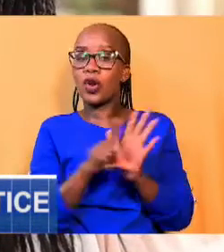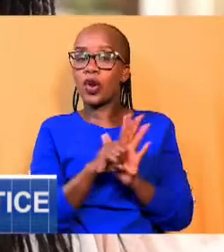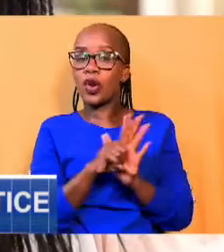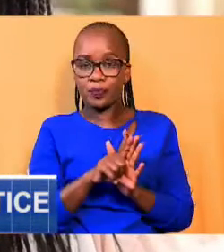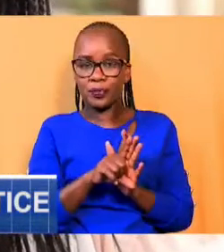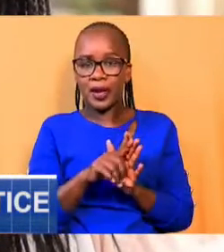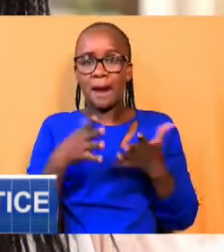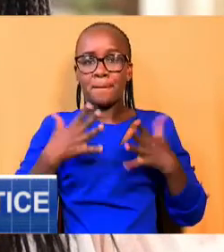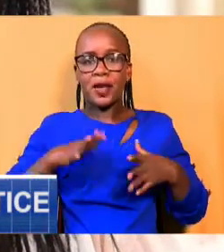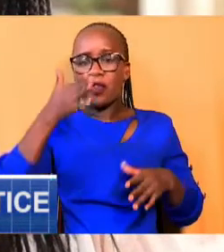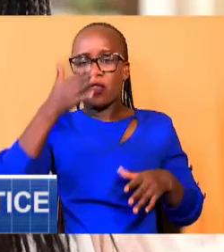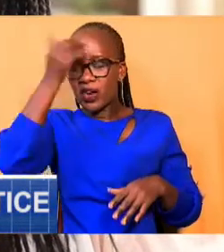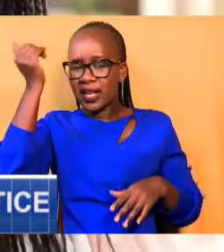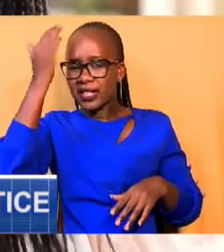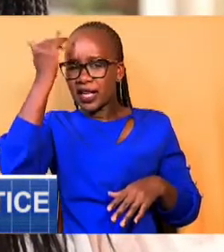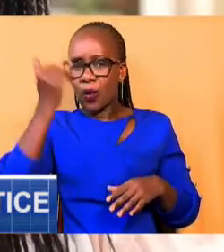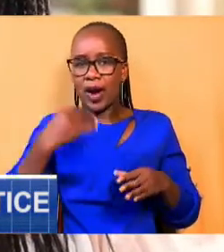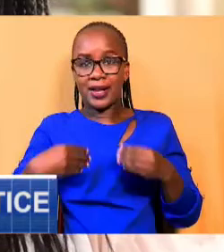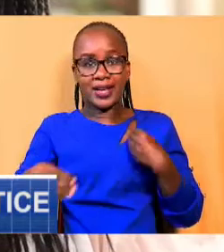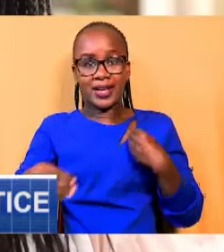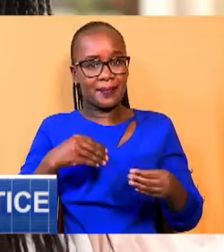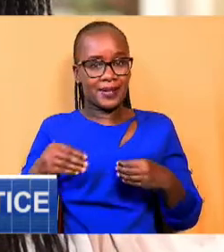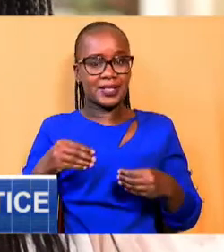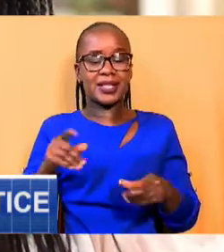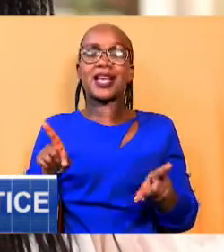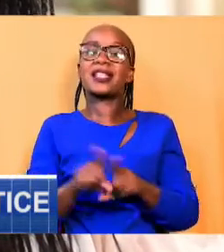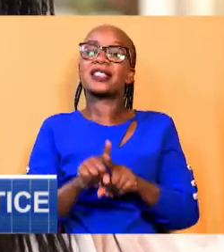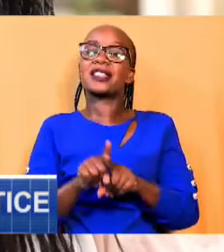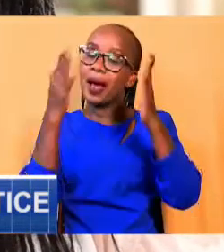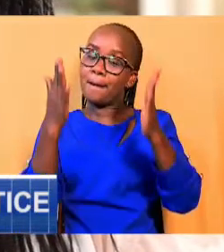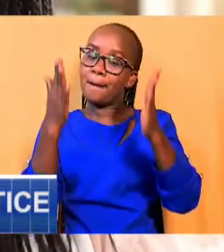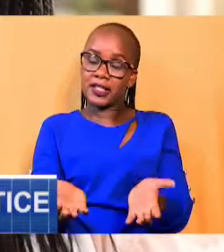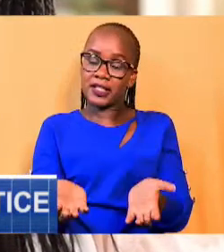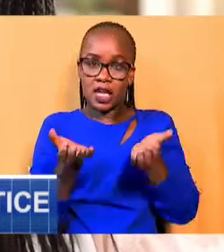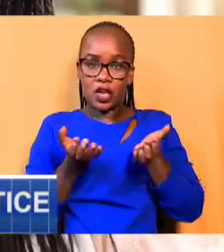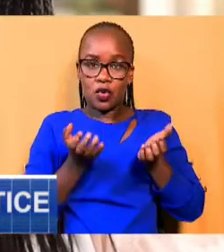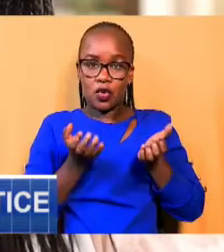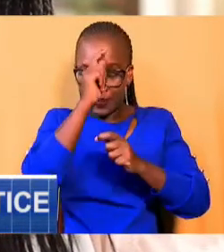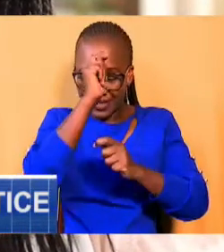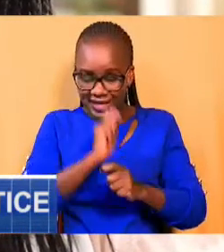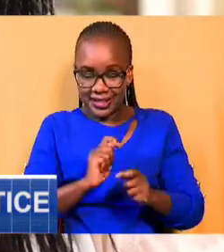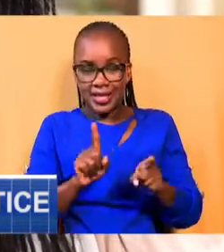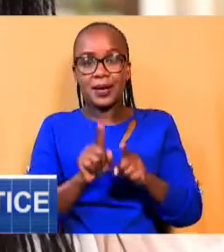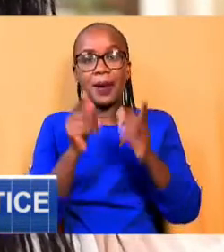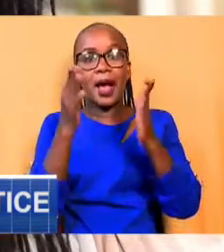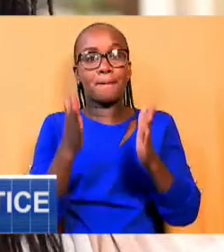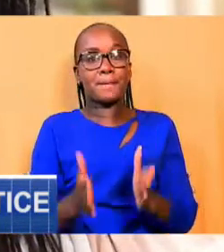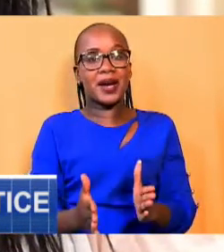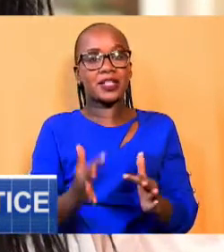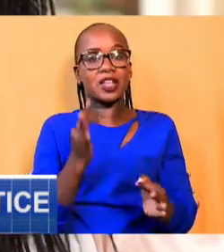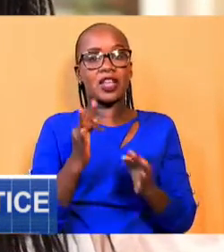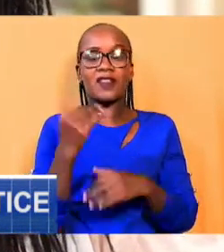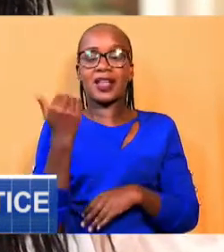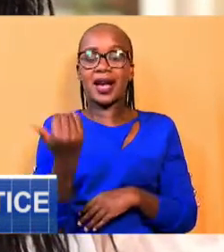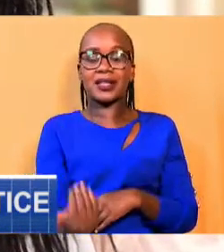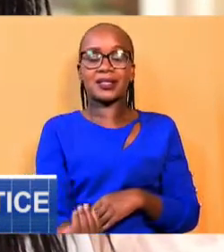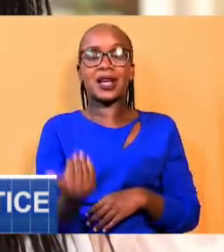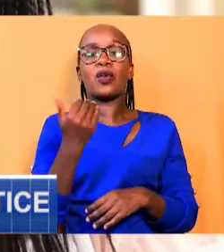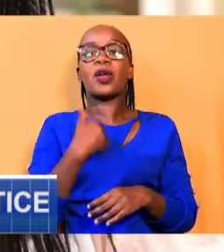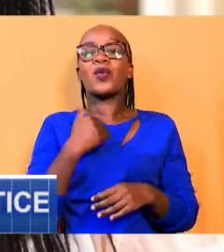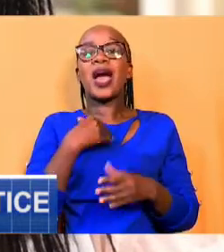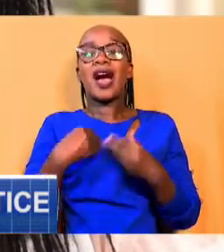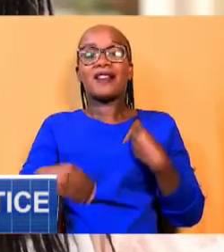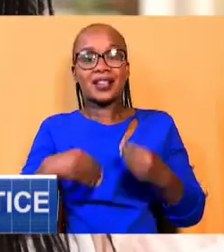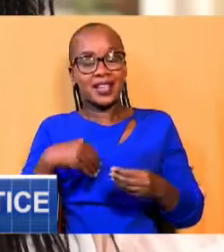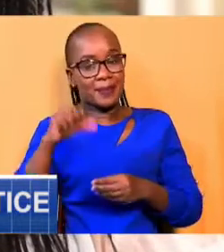that just because I have a disability, I'm still a person and I need to be respected as a person. So even if it's a child, he